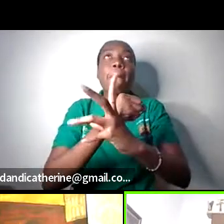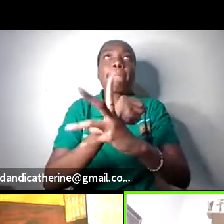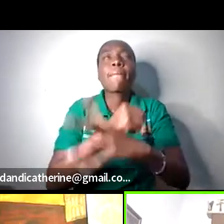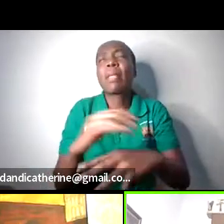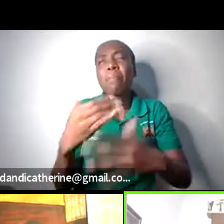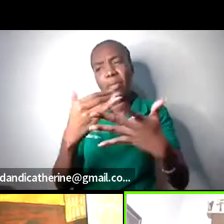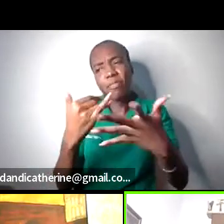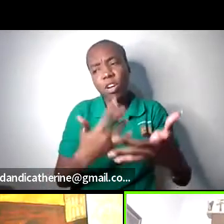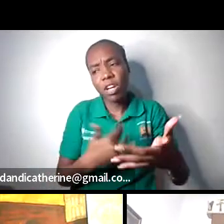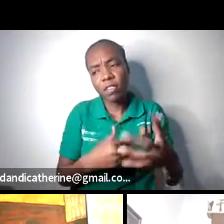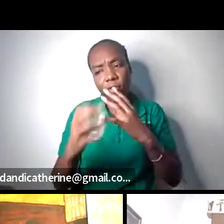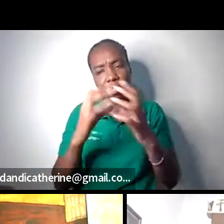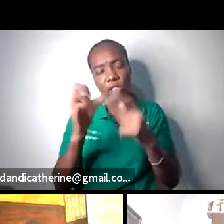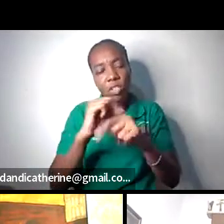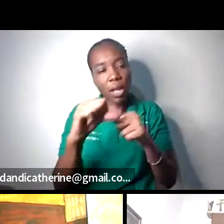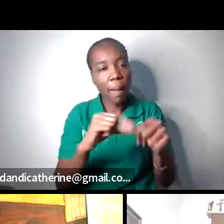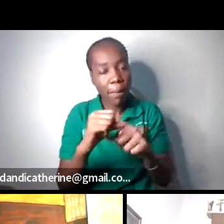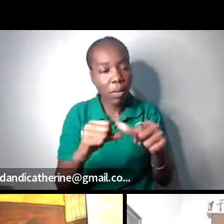today about